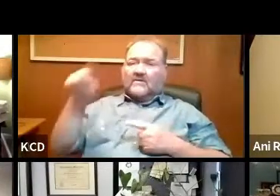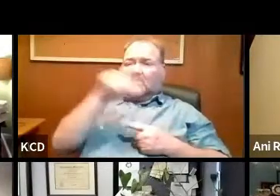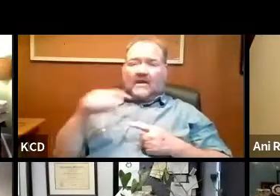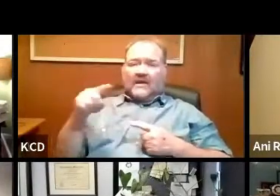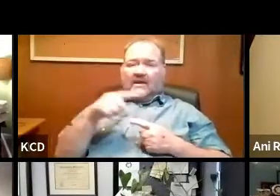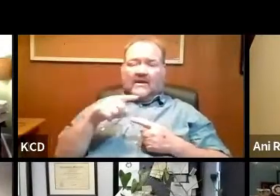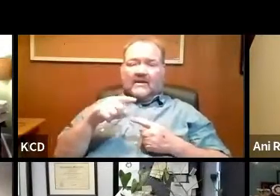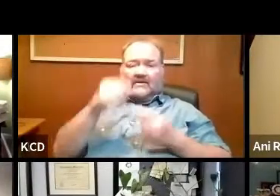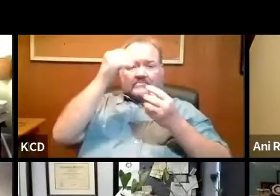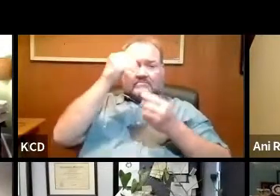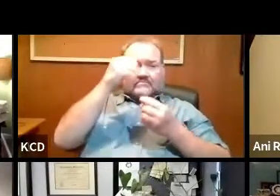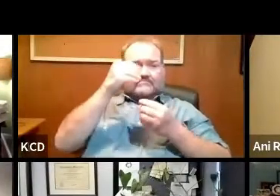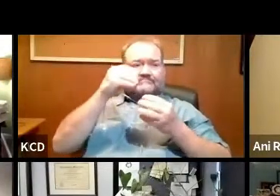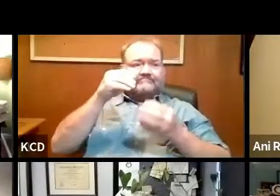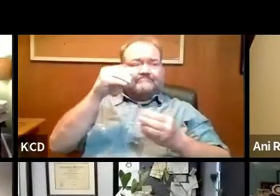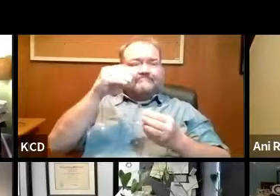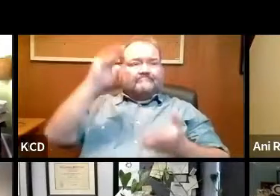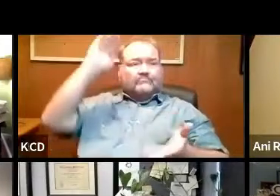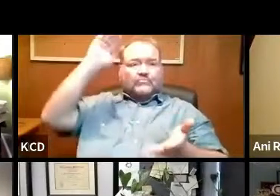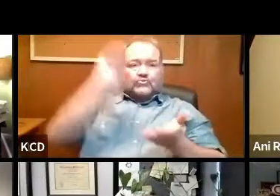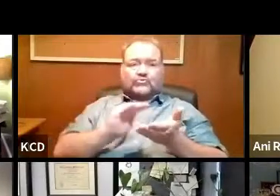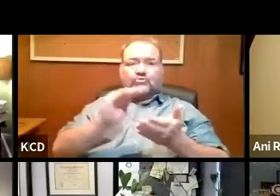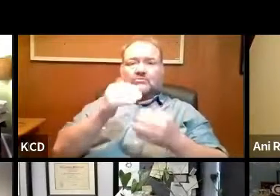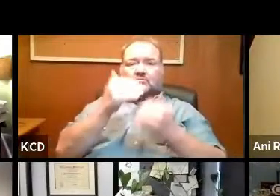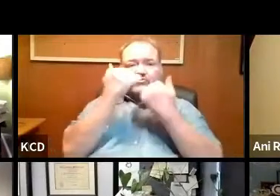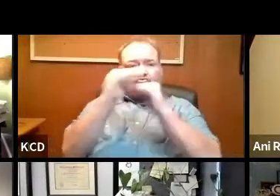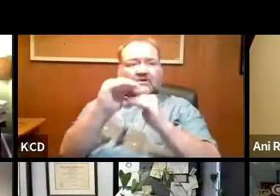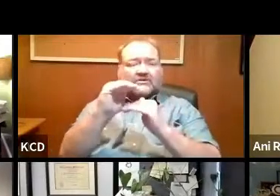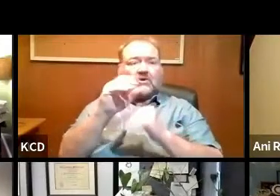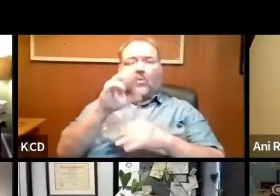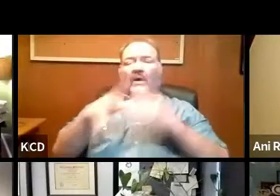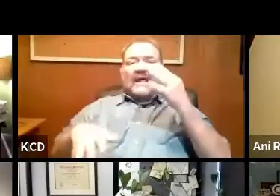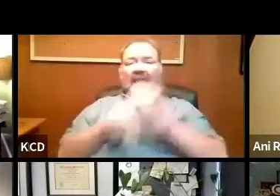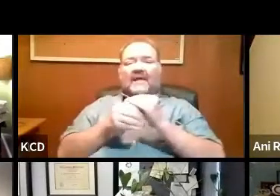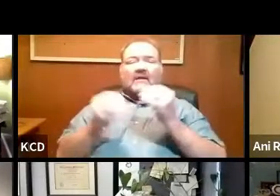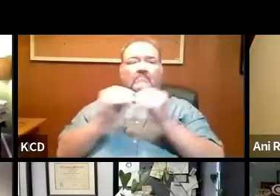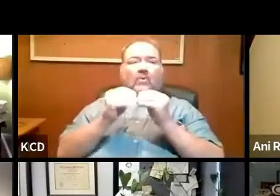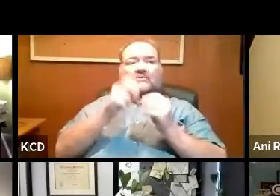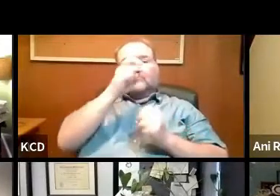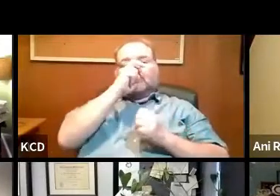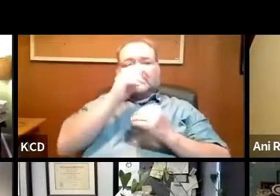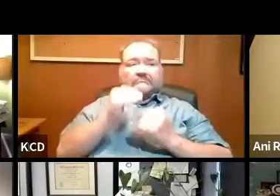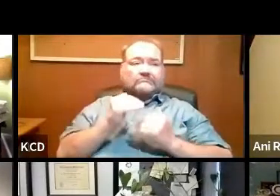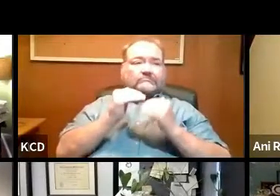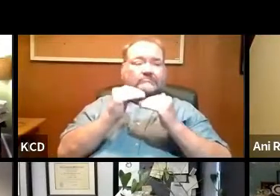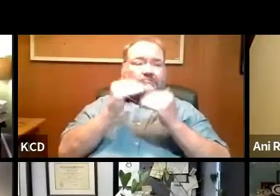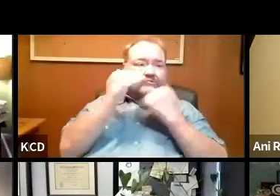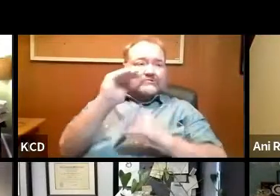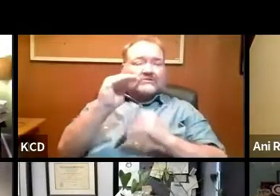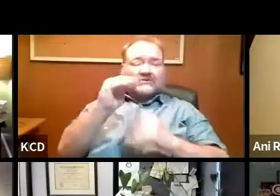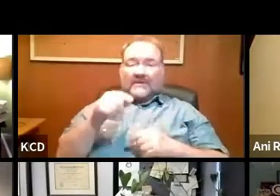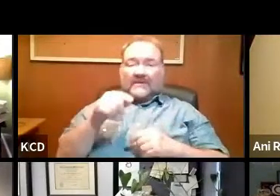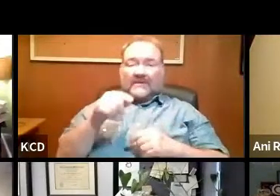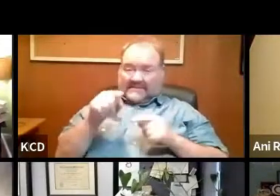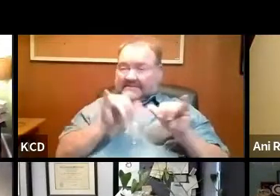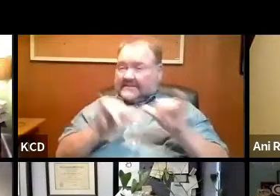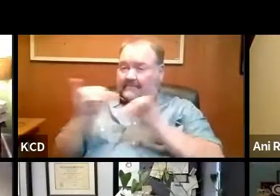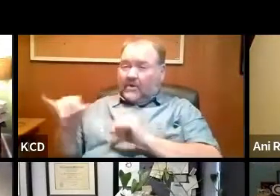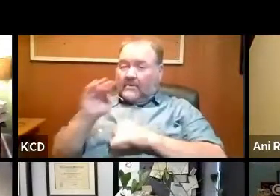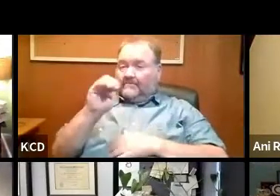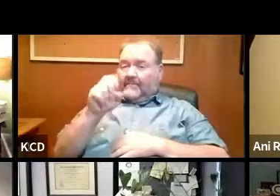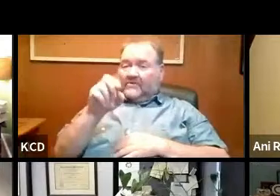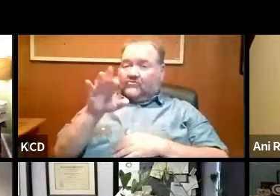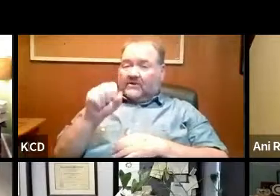released some of their restrictions, or when they added restrictions, were these similar metrics that you've seen elsewhere, or is there